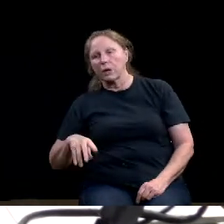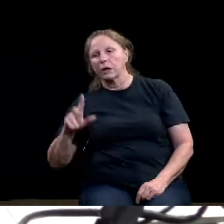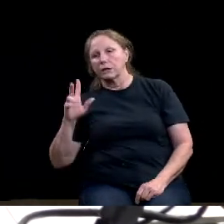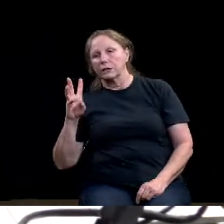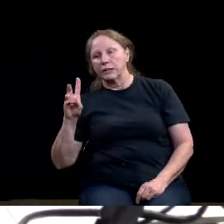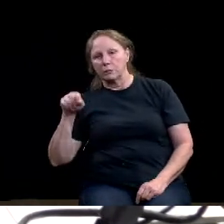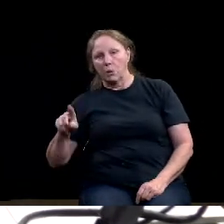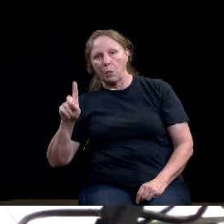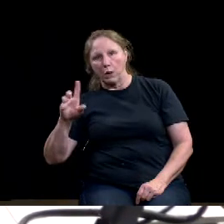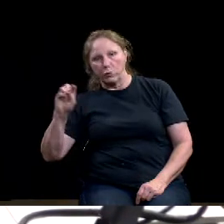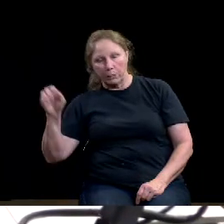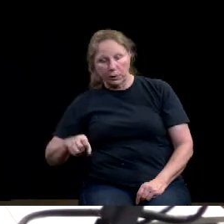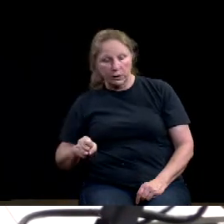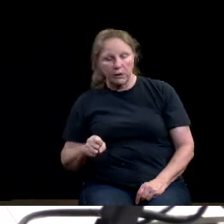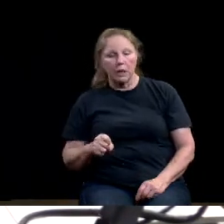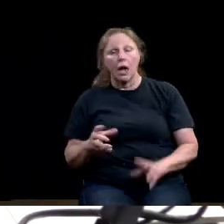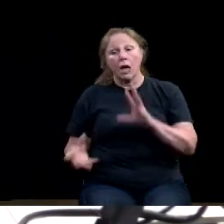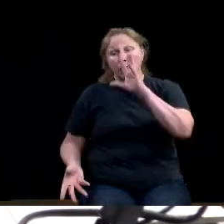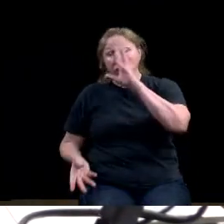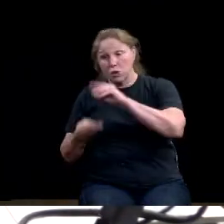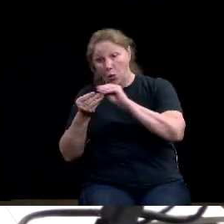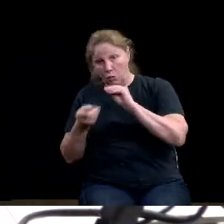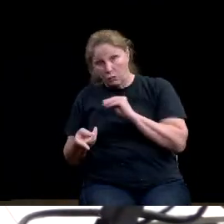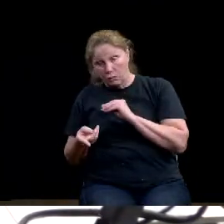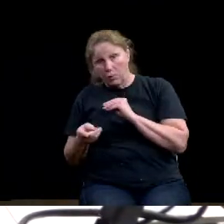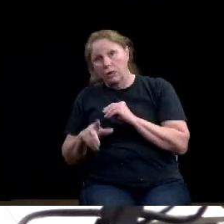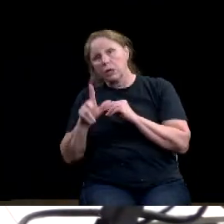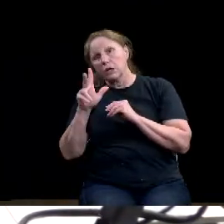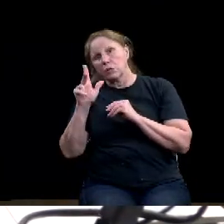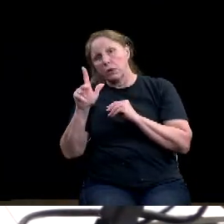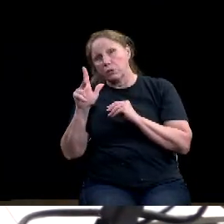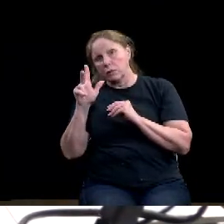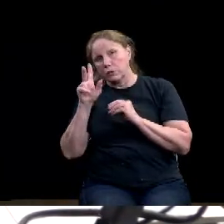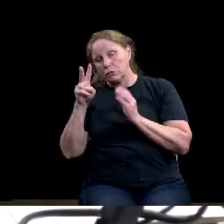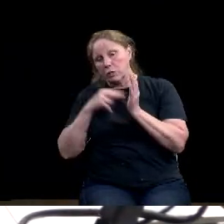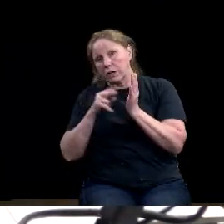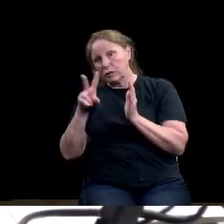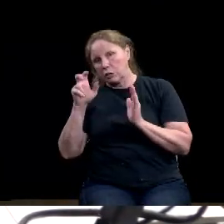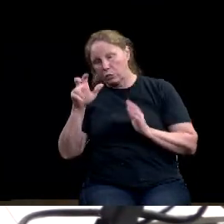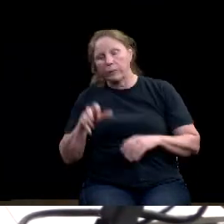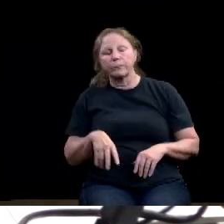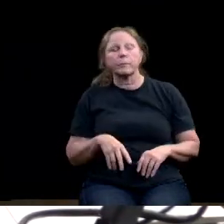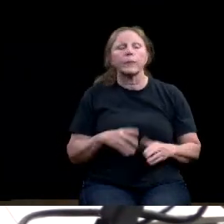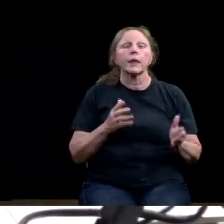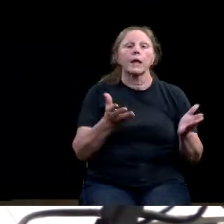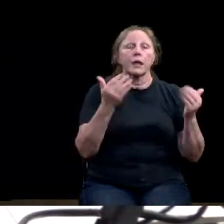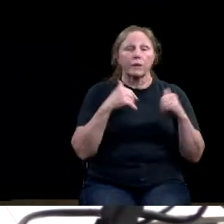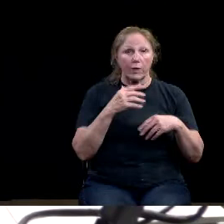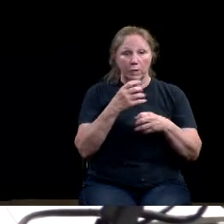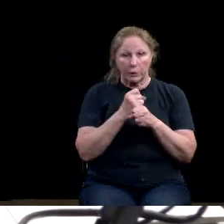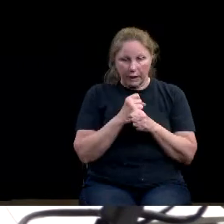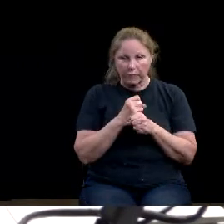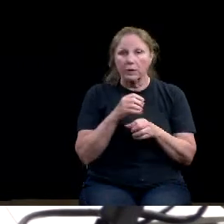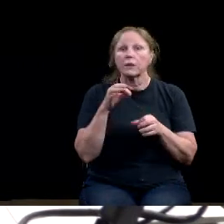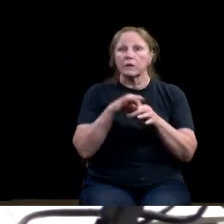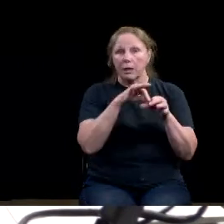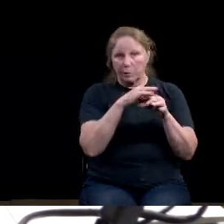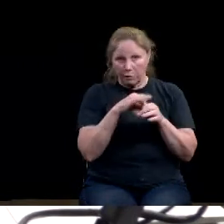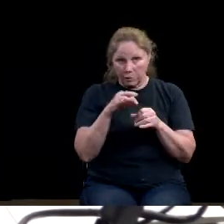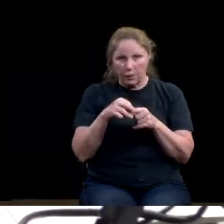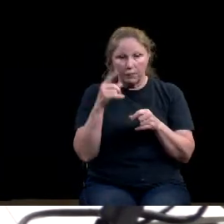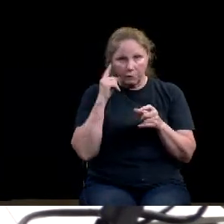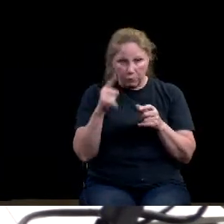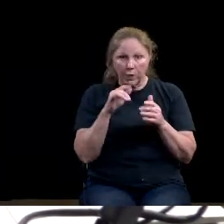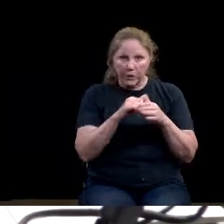received the required number of votes for the respective office and can be declared elected. General election, Council Member District 5,